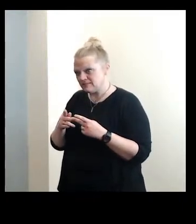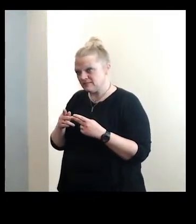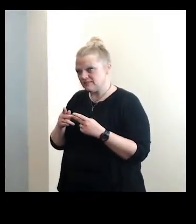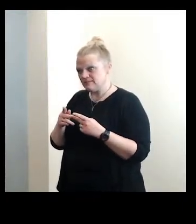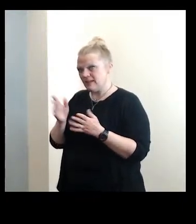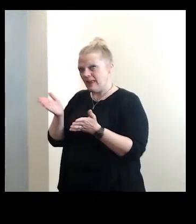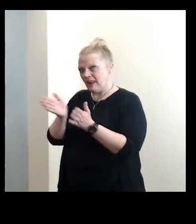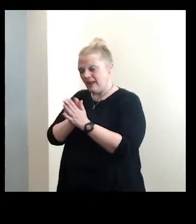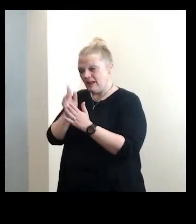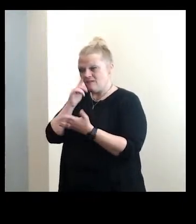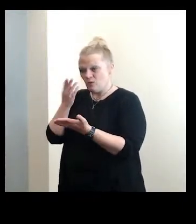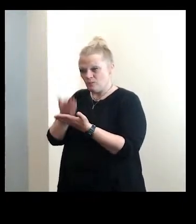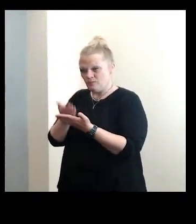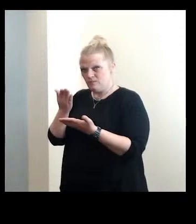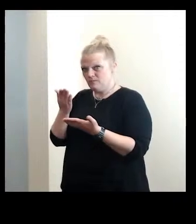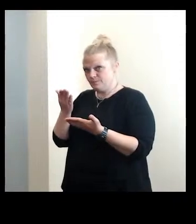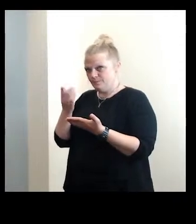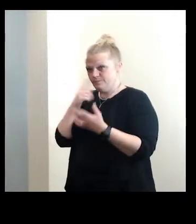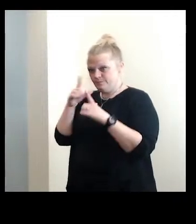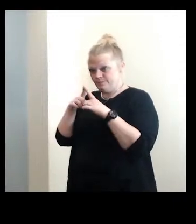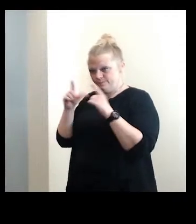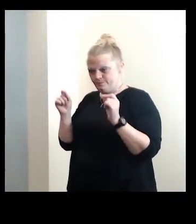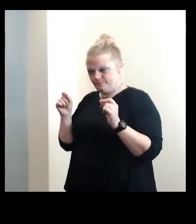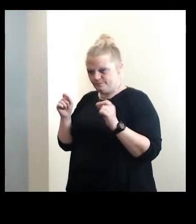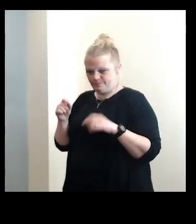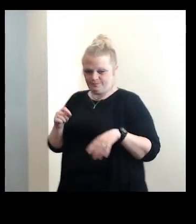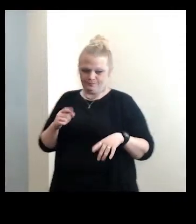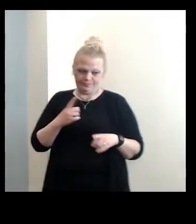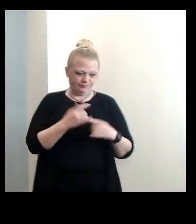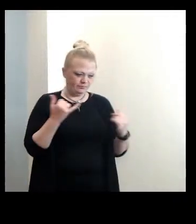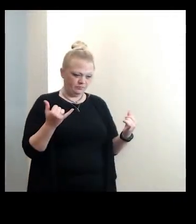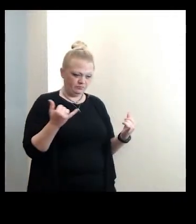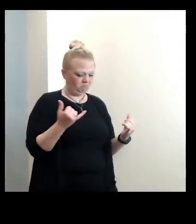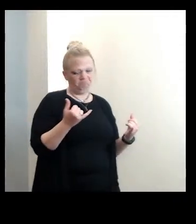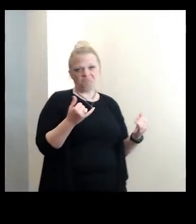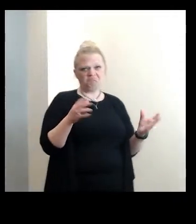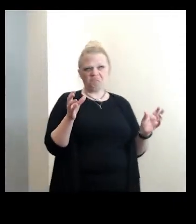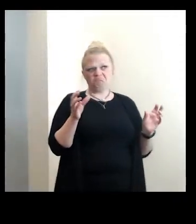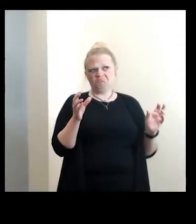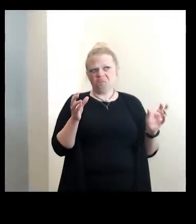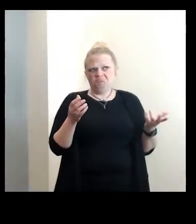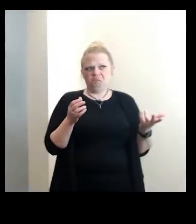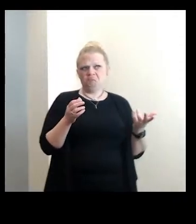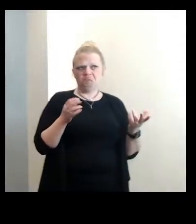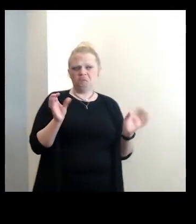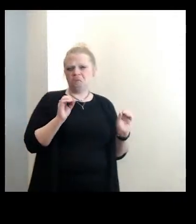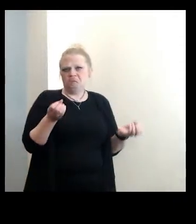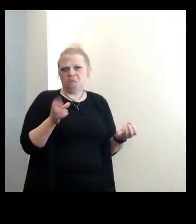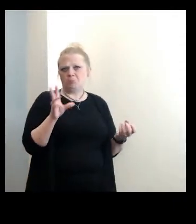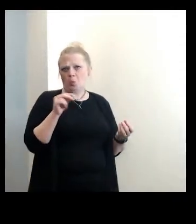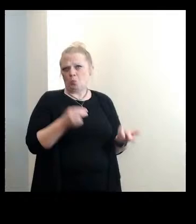masks or proof for vaccinations? At this point, we do have no intention to do that.